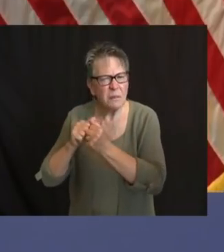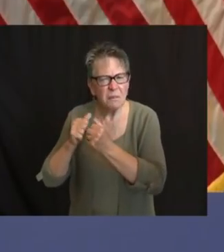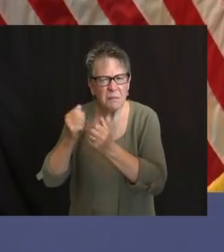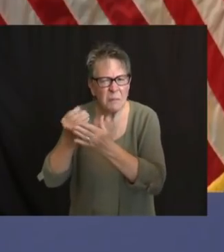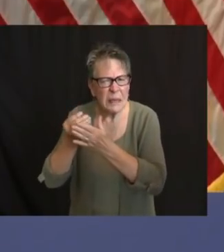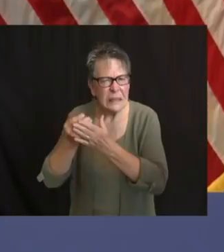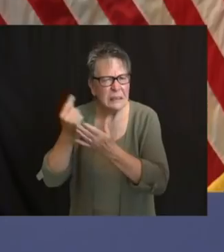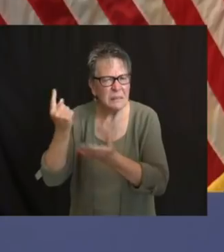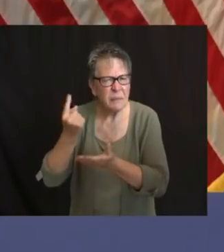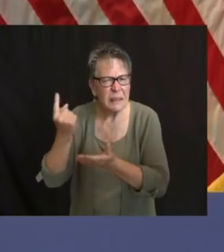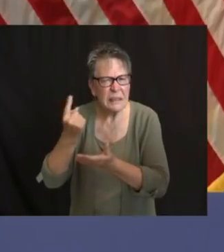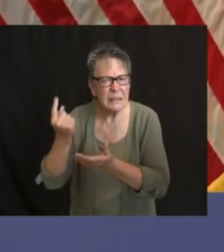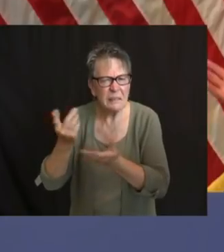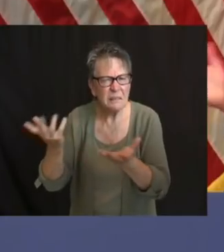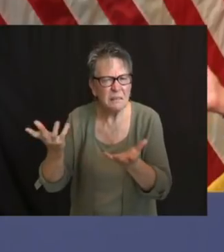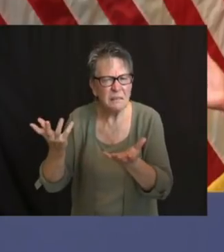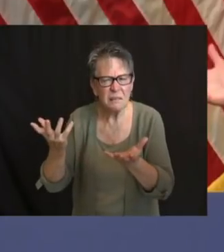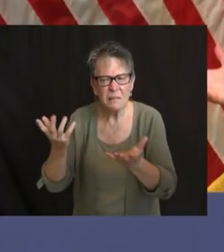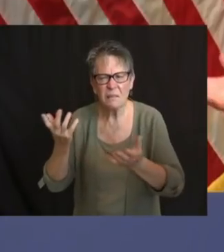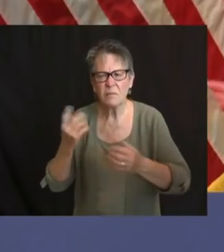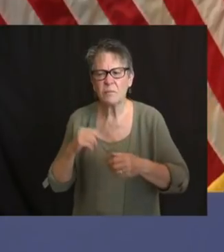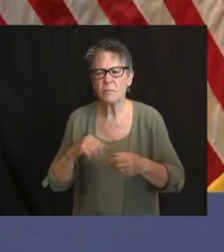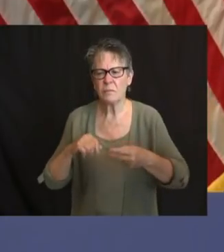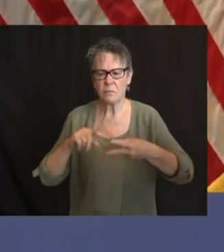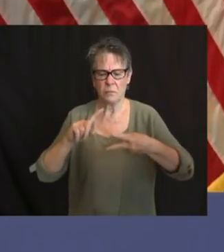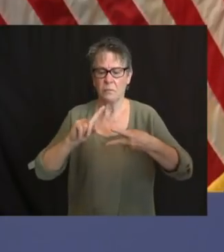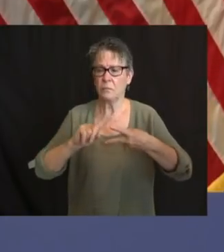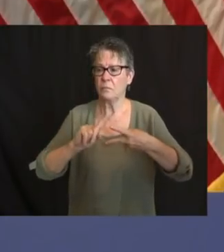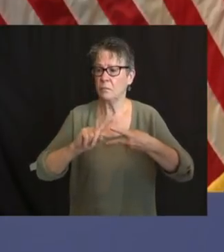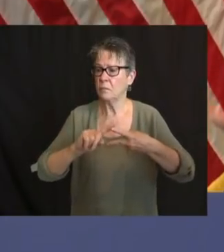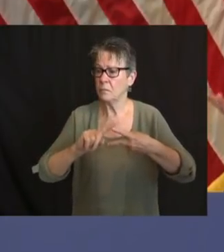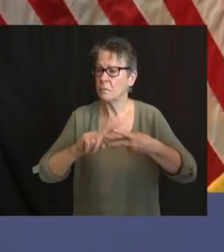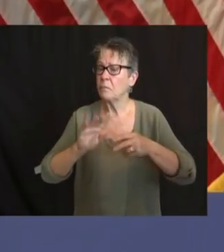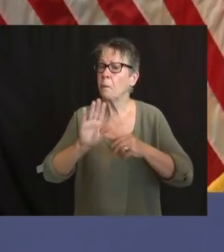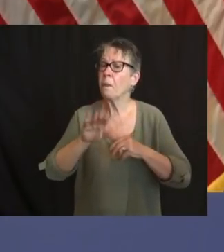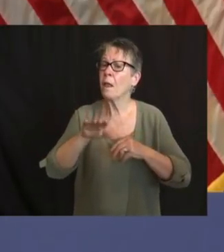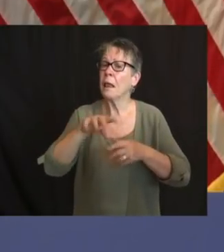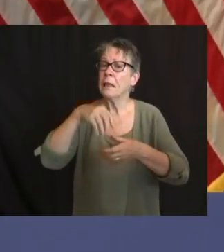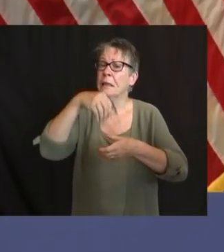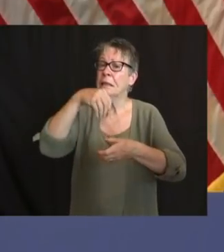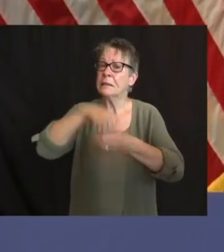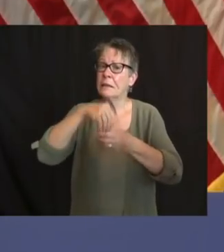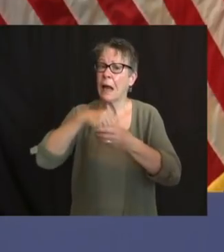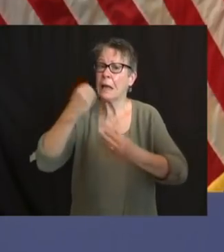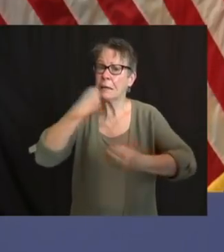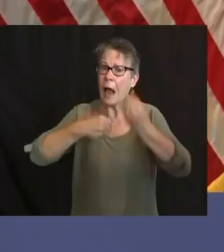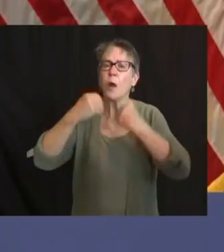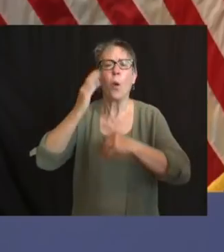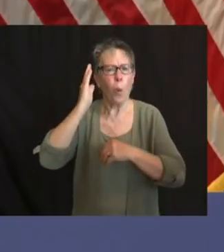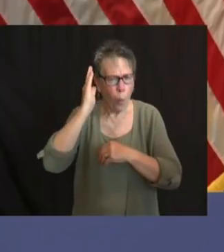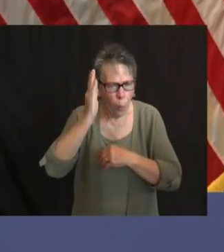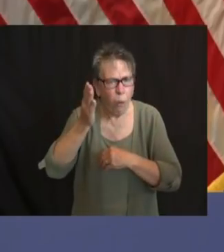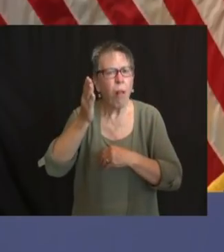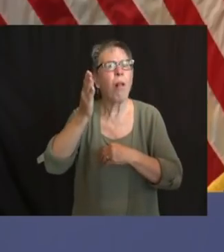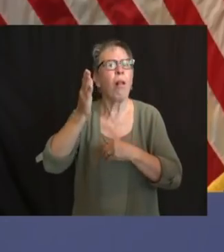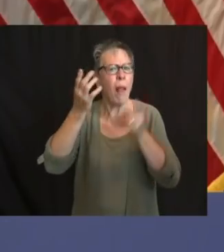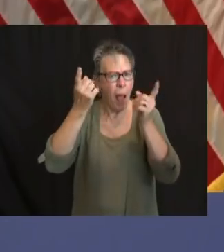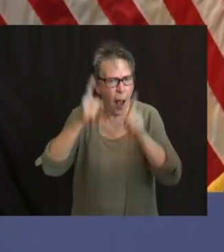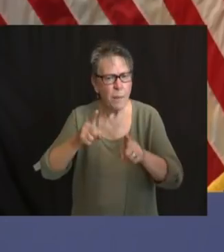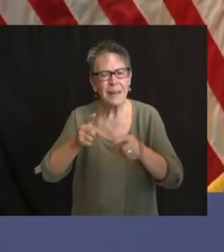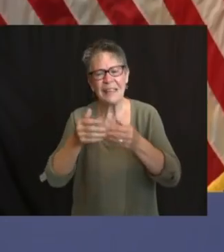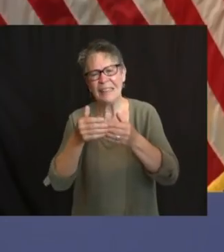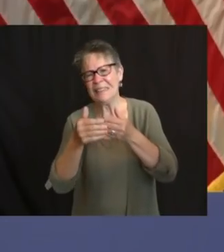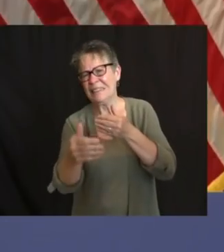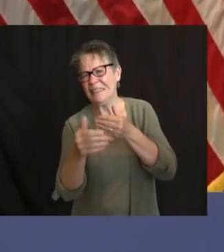get to indoor dining. There's no question. If the numbers keep going in the way that we see every day, we'll get there. And by the way, it will be limited capacity, so on